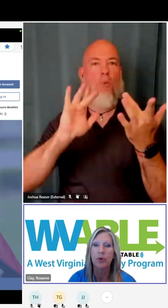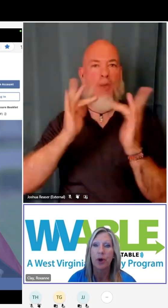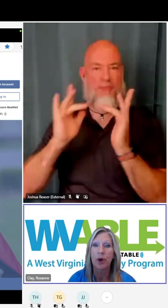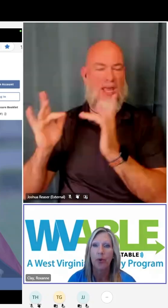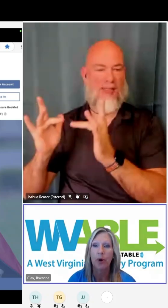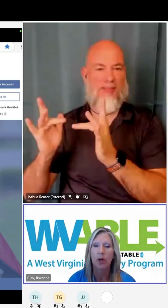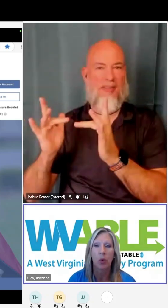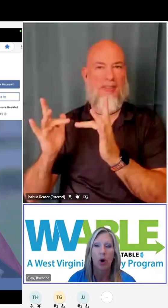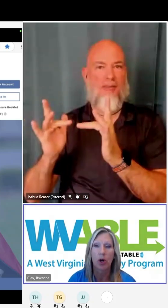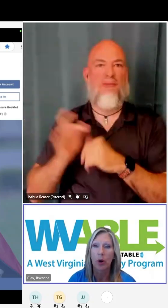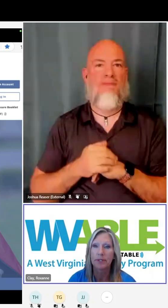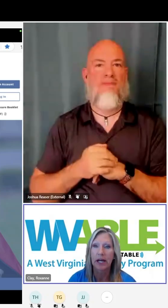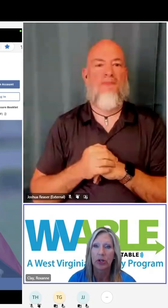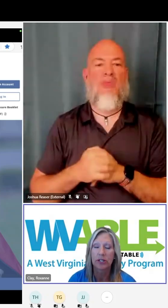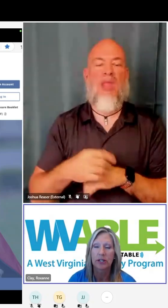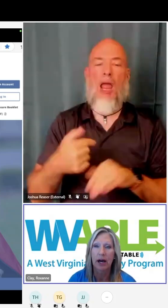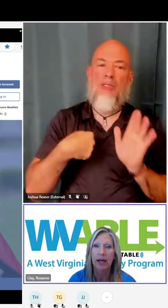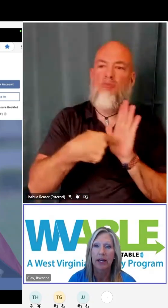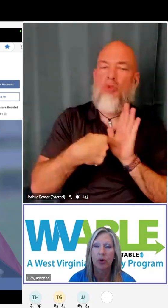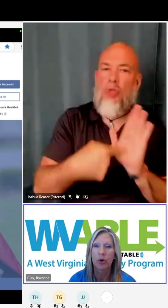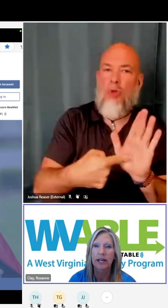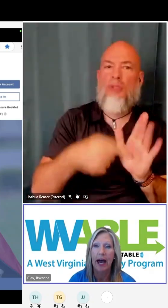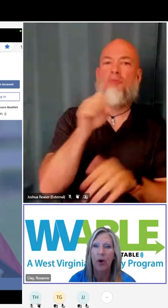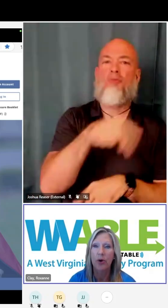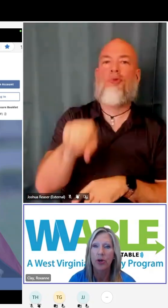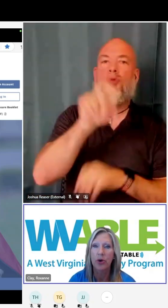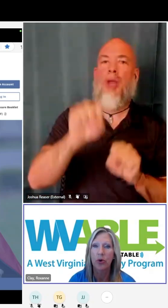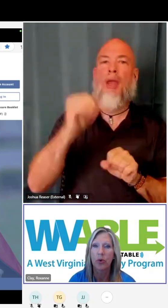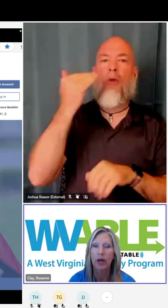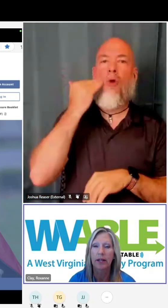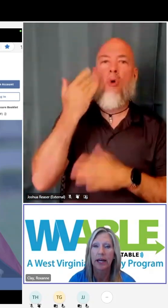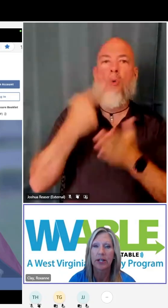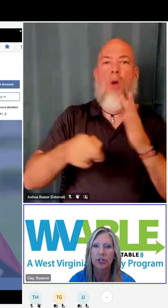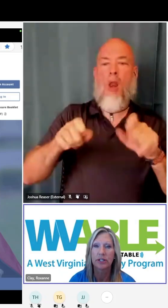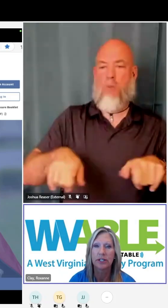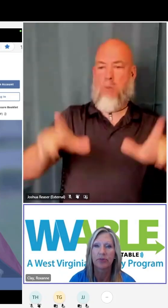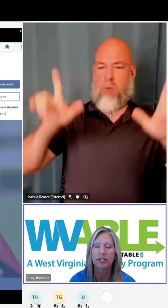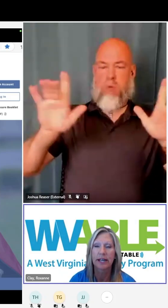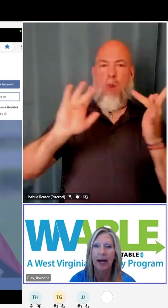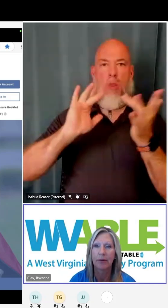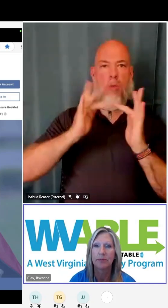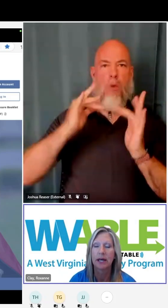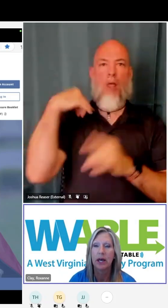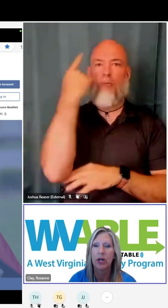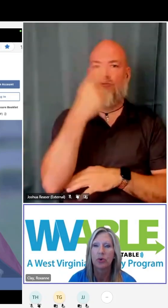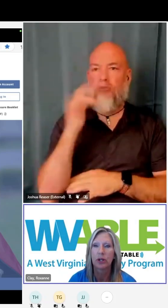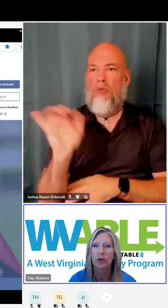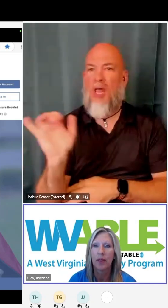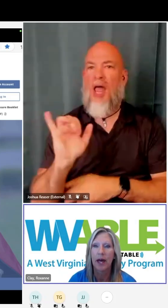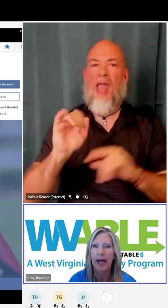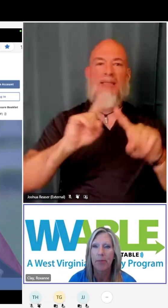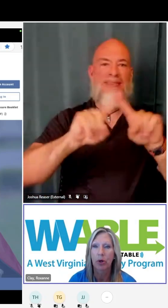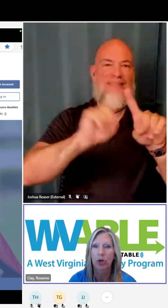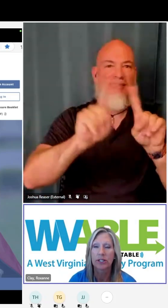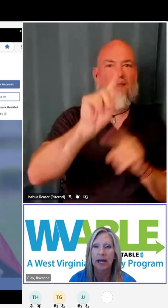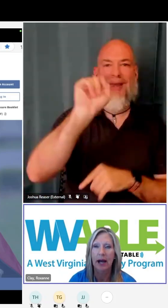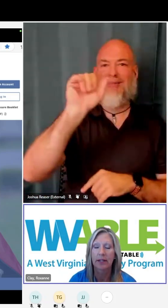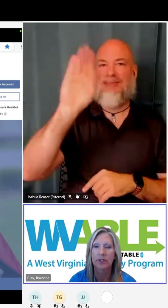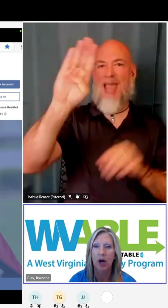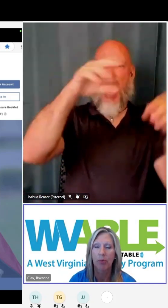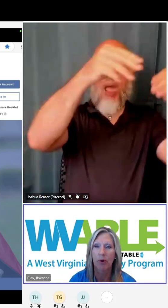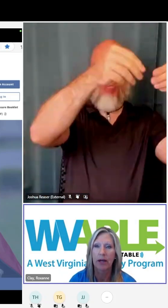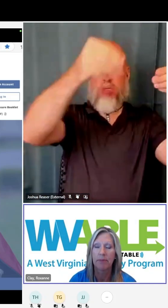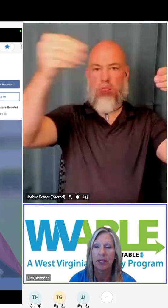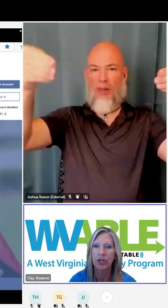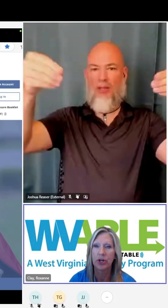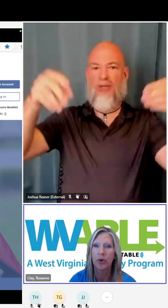so that you know what our website looks like, of course, how you can get to the different tabs. You'll click on that hamburger stack